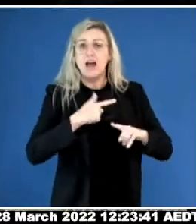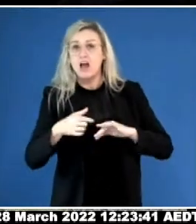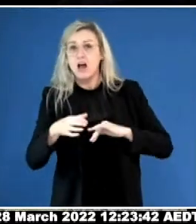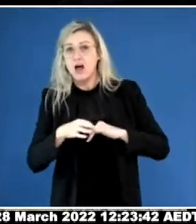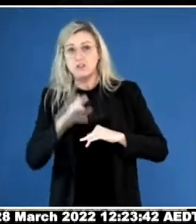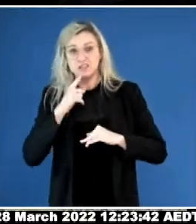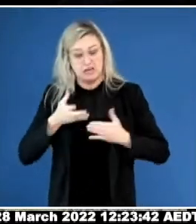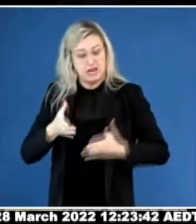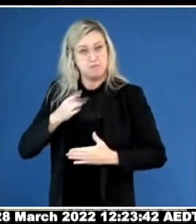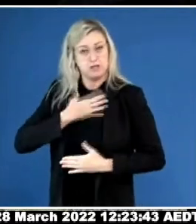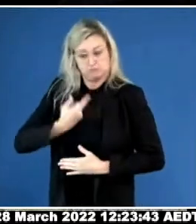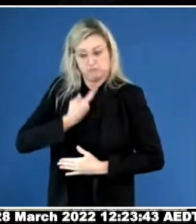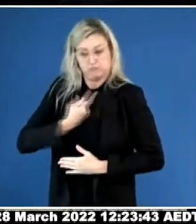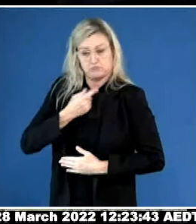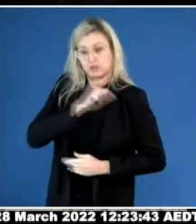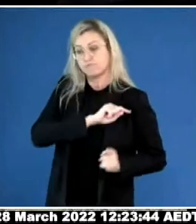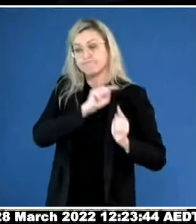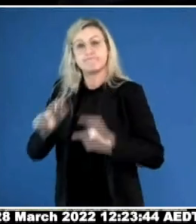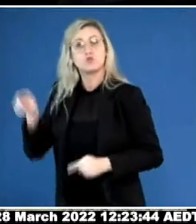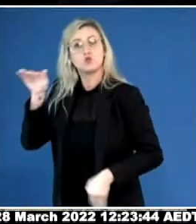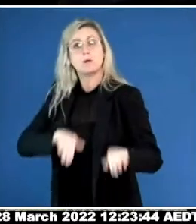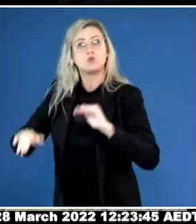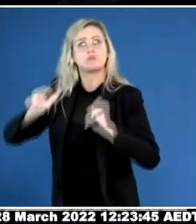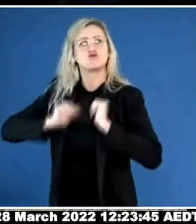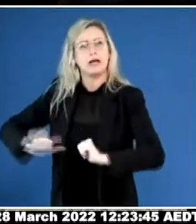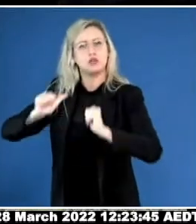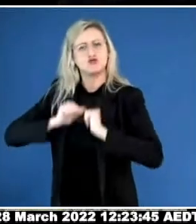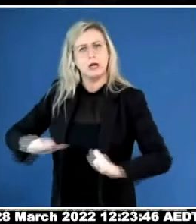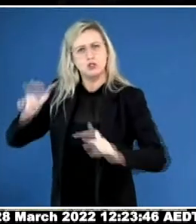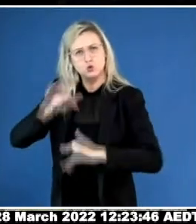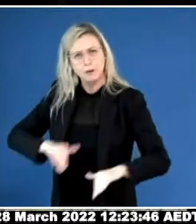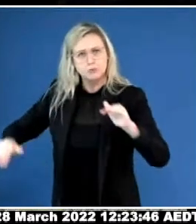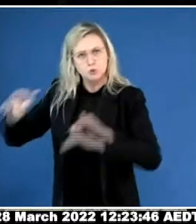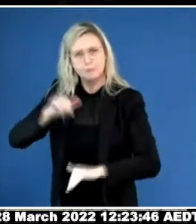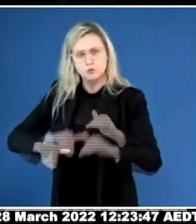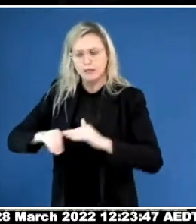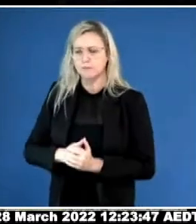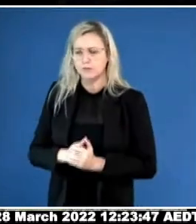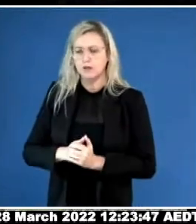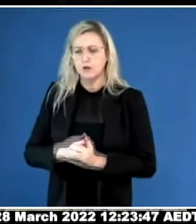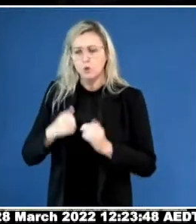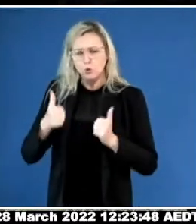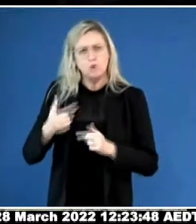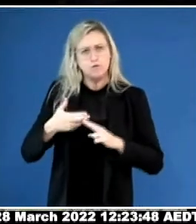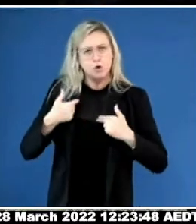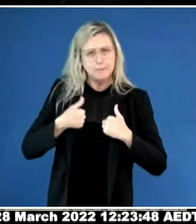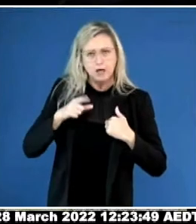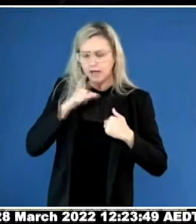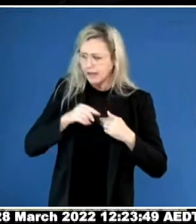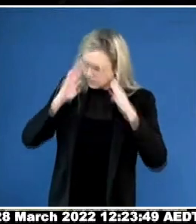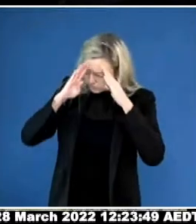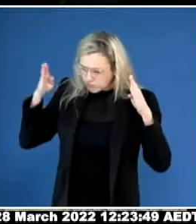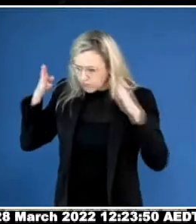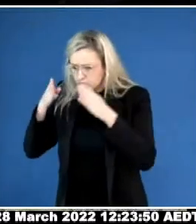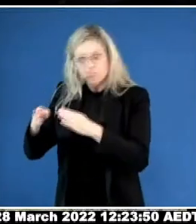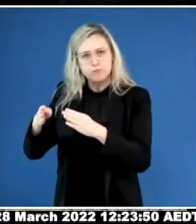own. I was able to focus on something else. I was able to throw my energy into something